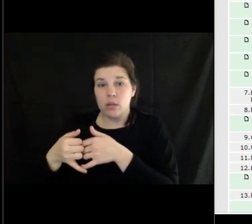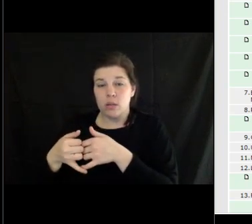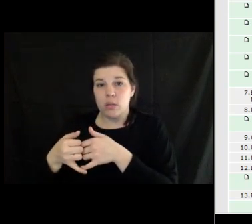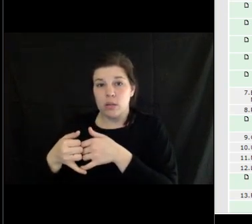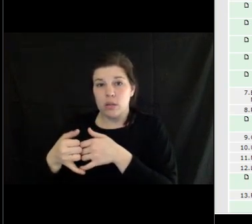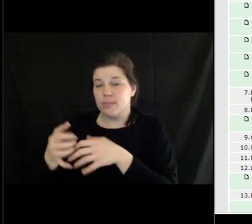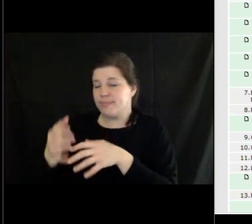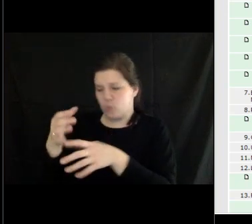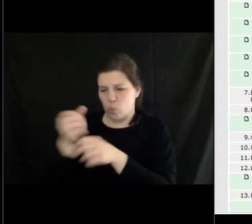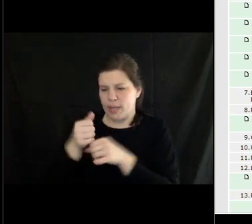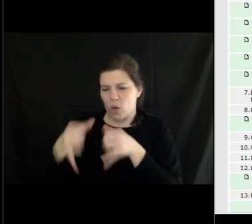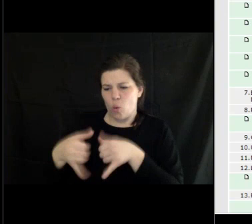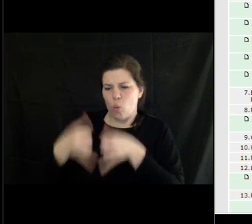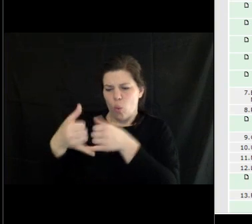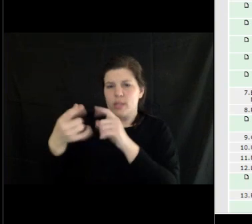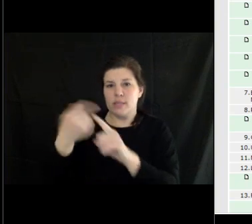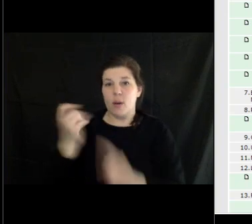Lord and Savior.